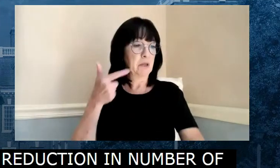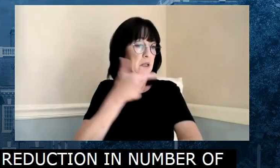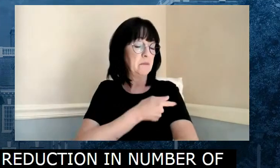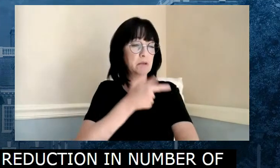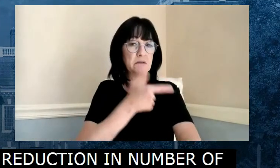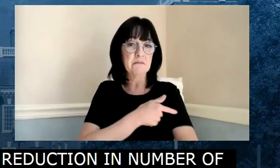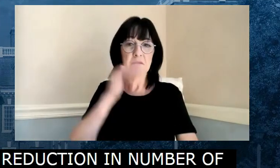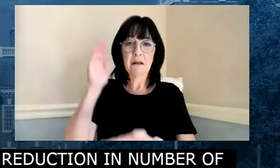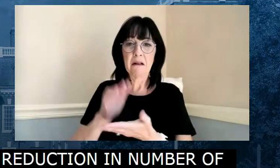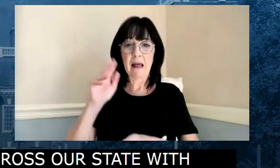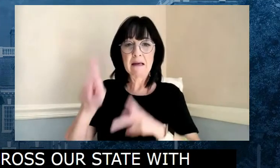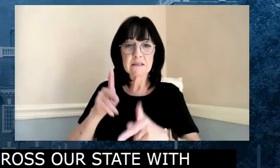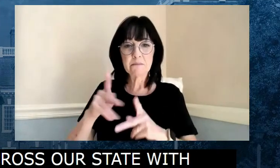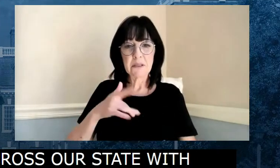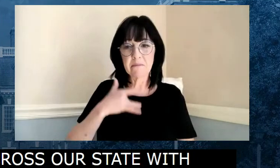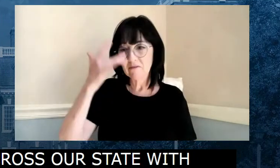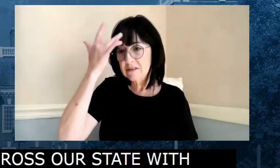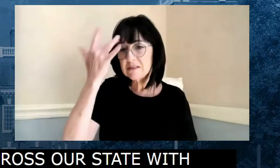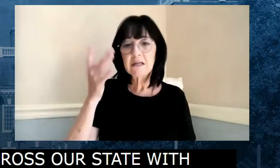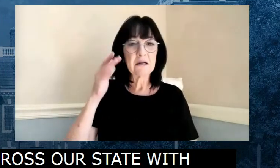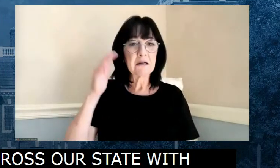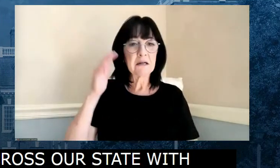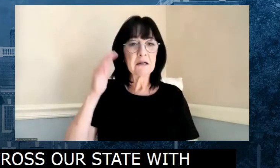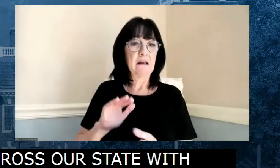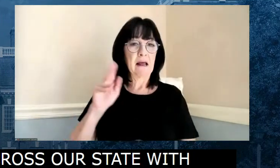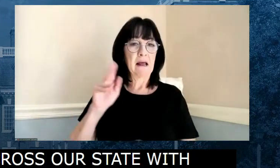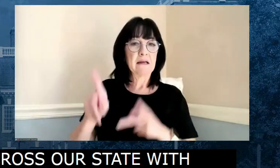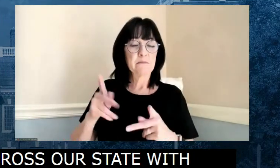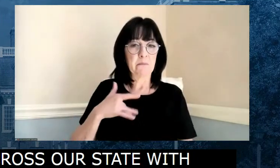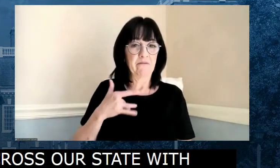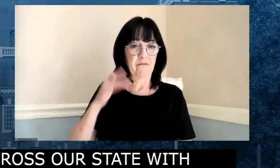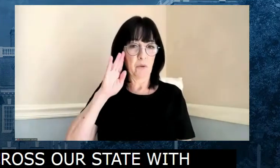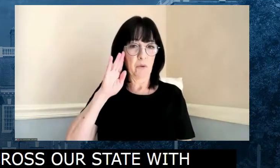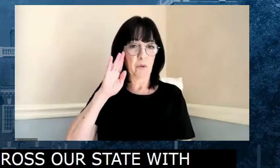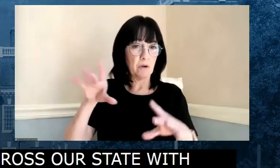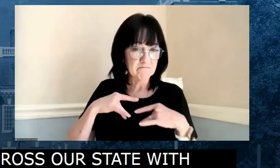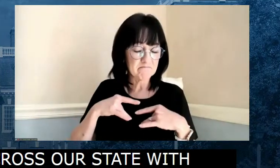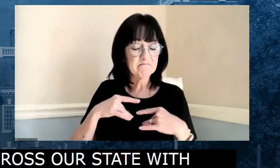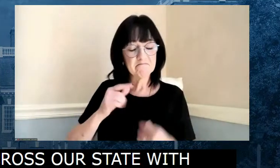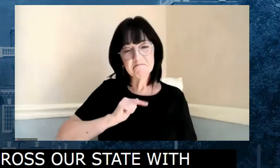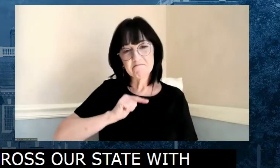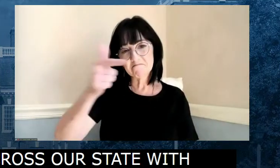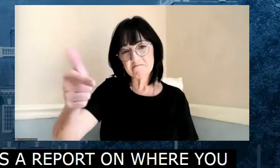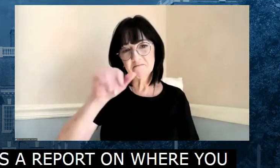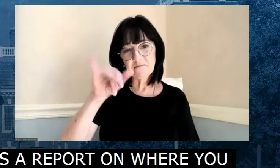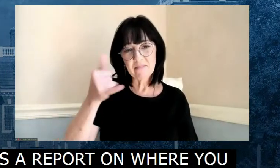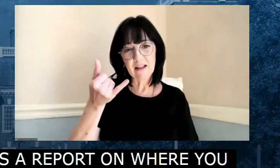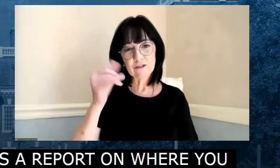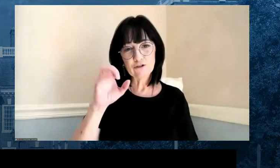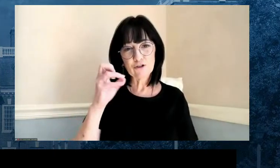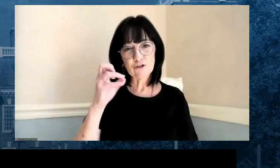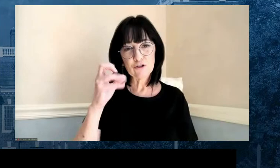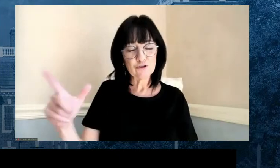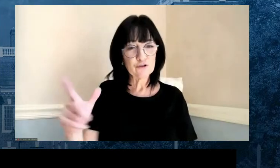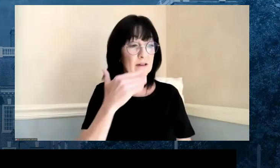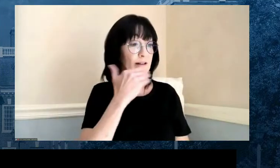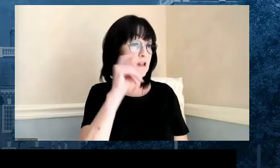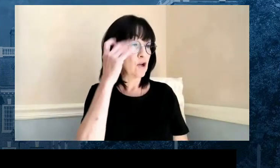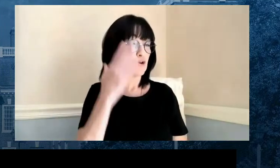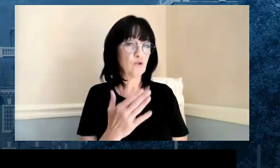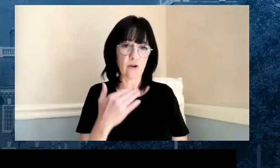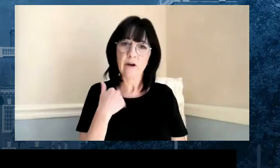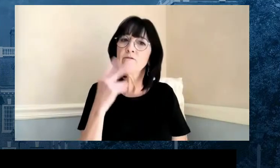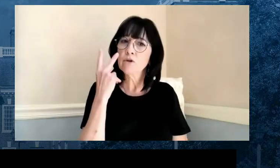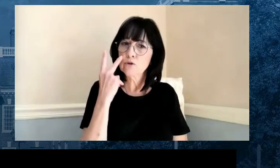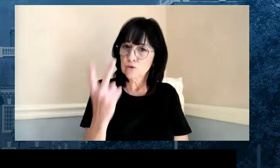give us a report on where you think we are. All right, thank you, Governor. Good afternoon. So we did see probably our most significant drop